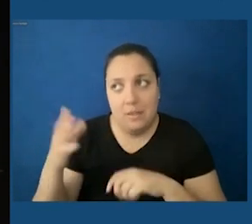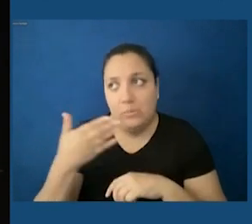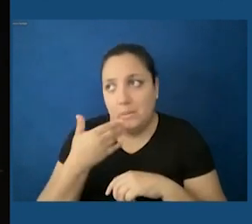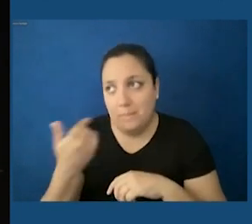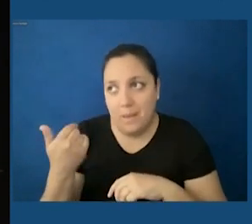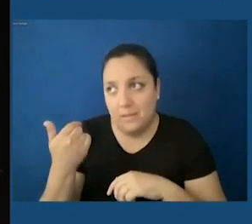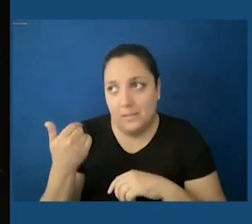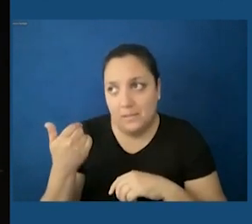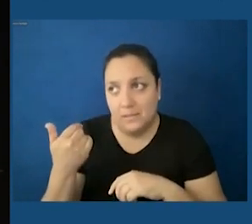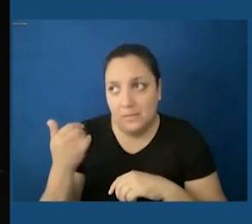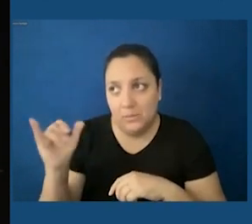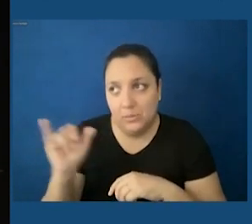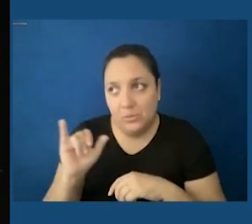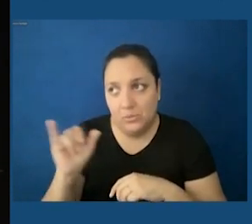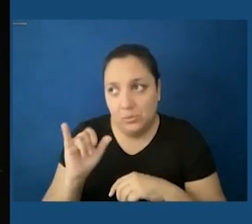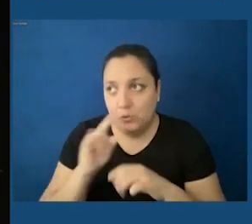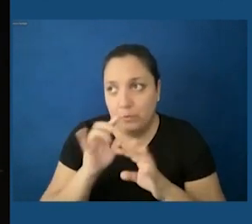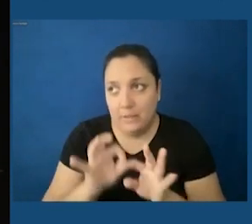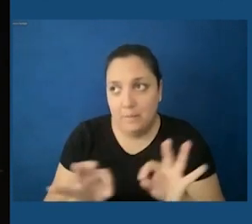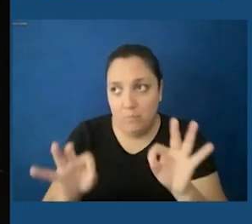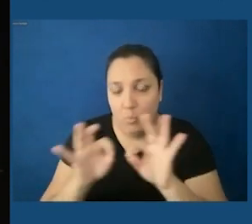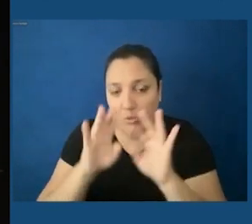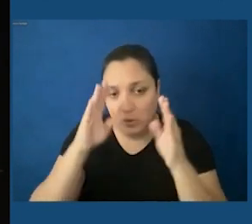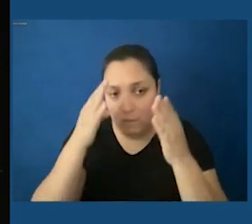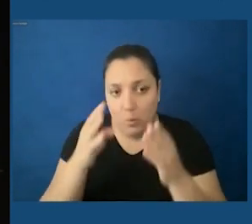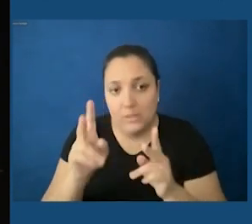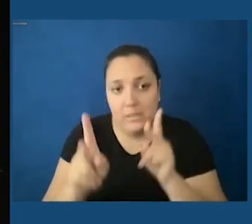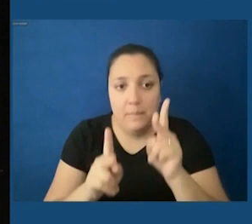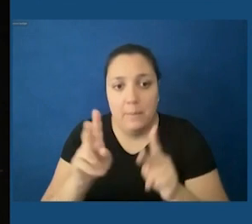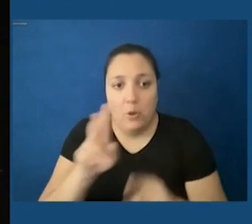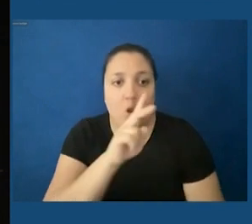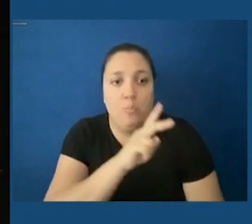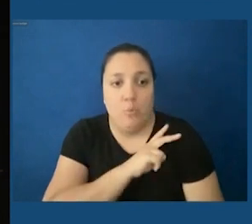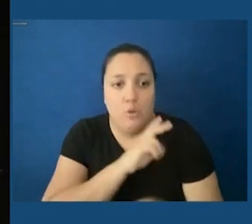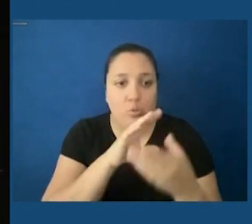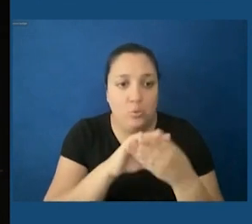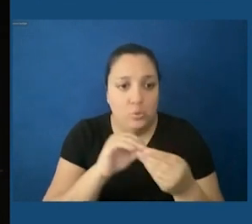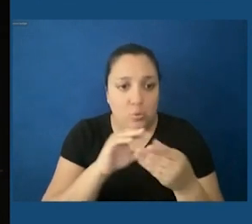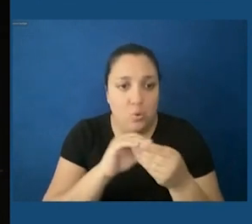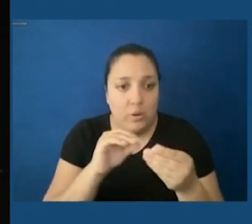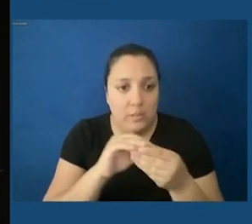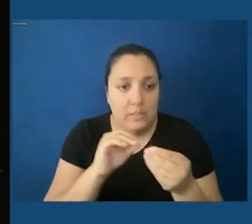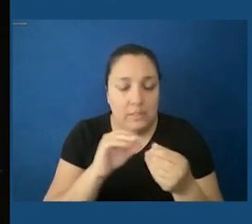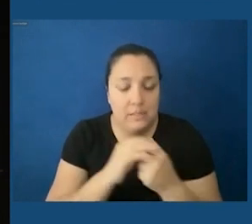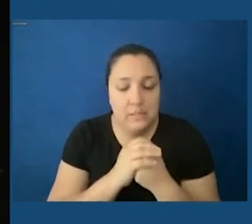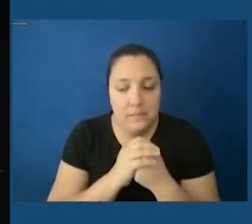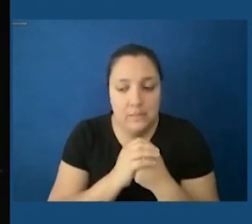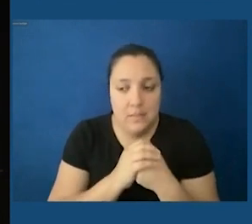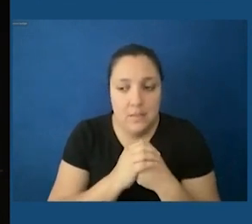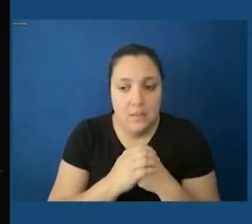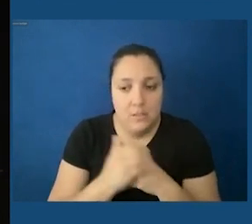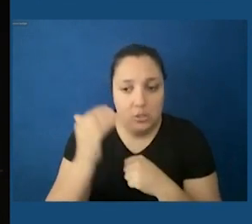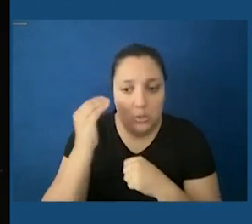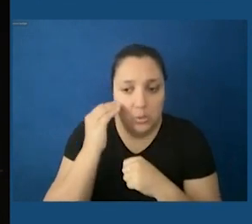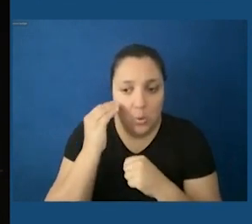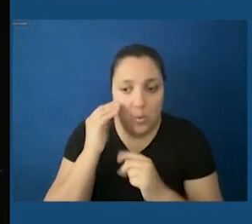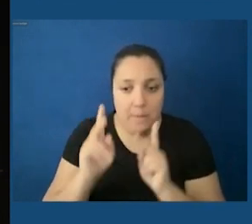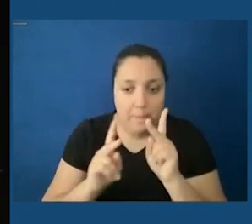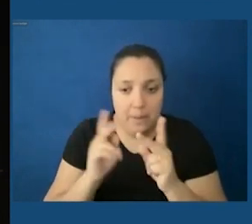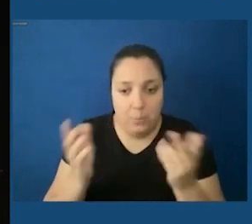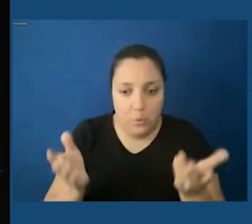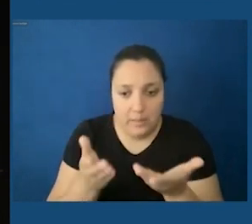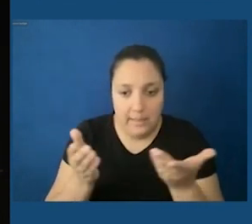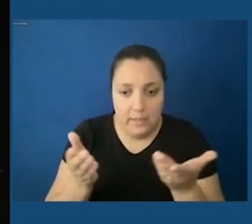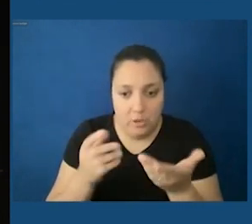that it's really important to focus on people's personal stories and testimony and know that the people here on